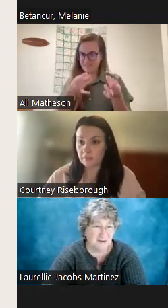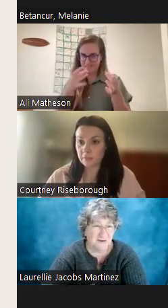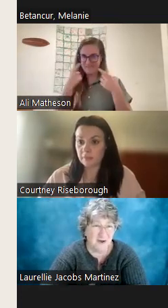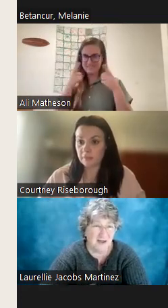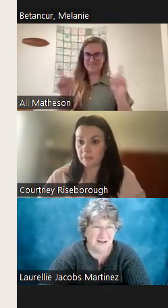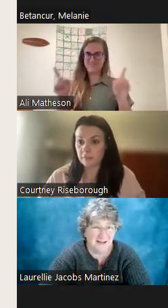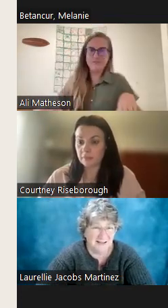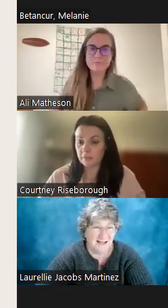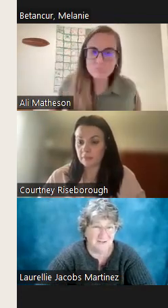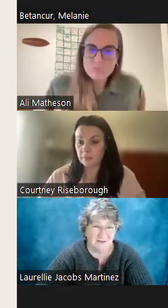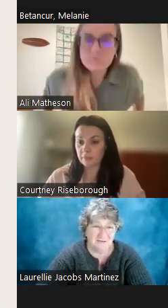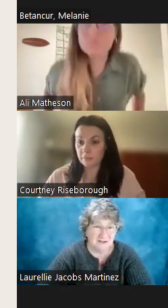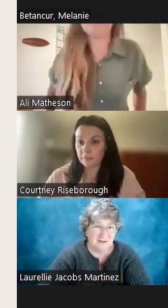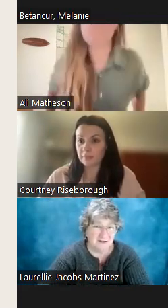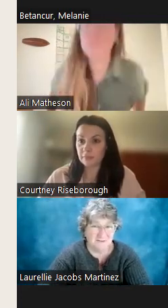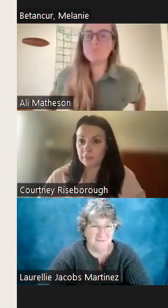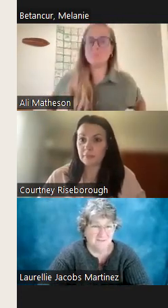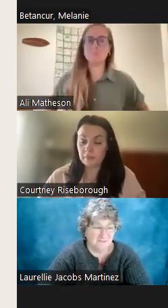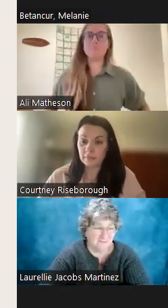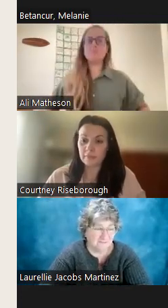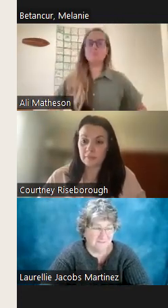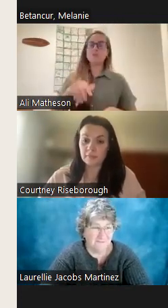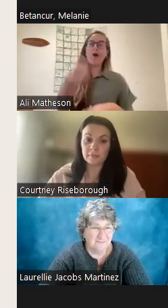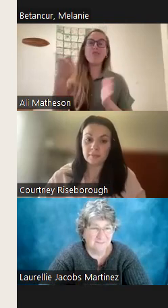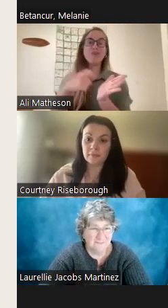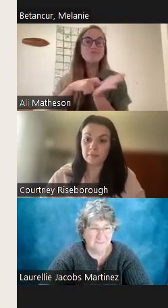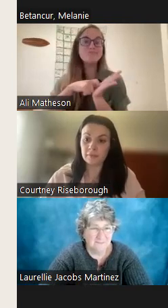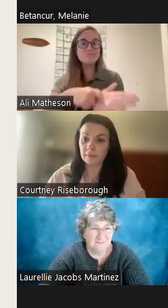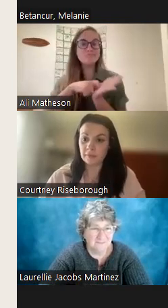to when they're not, and that's not effective either.